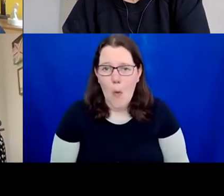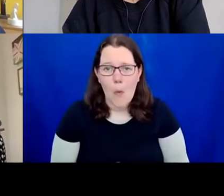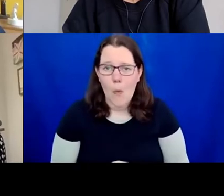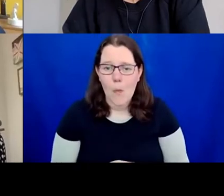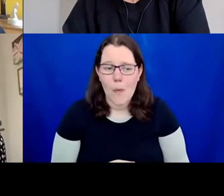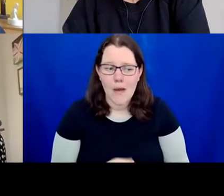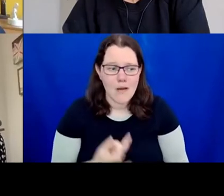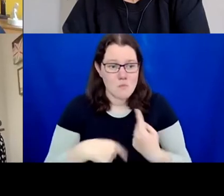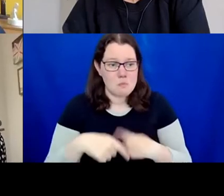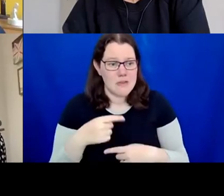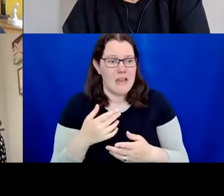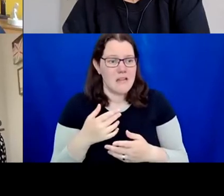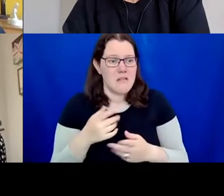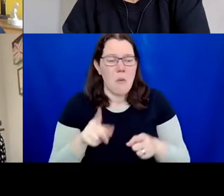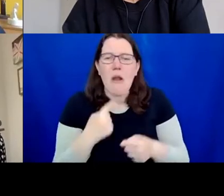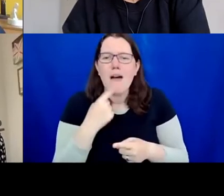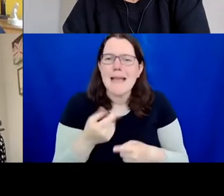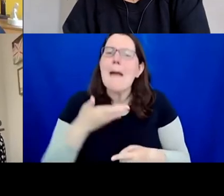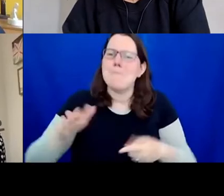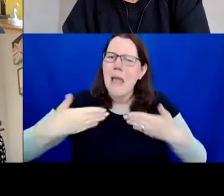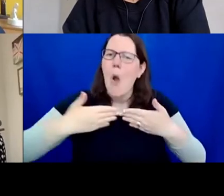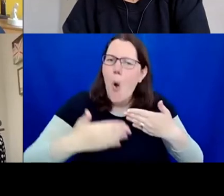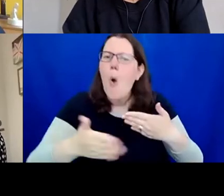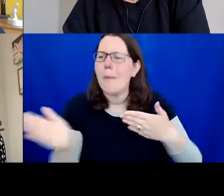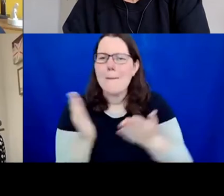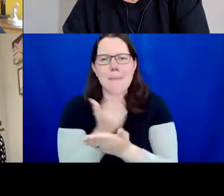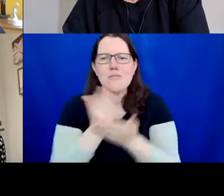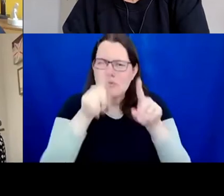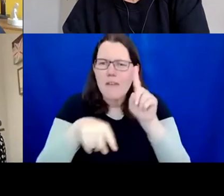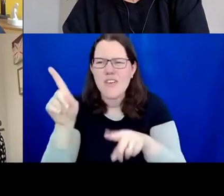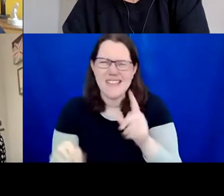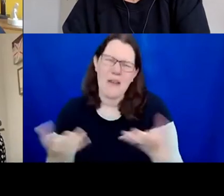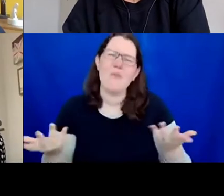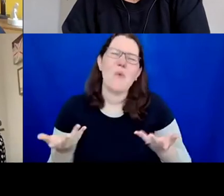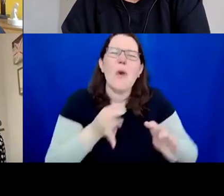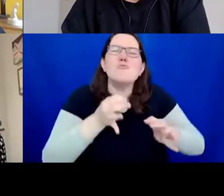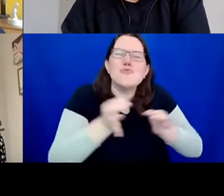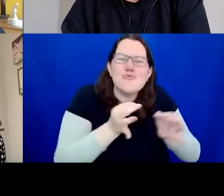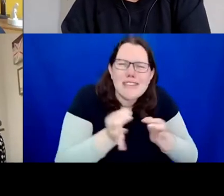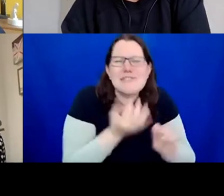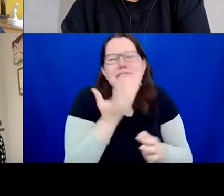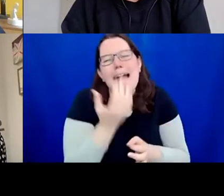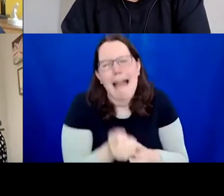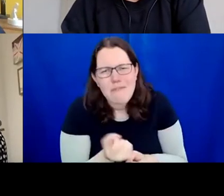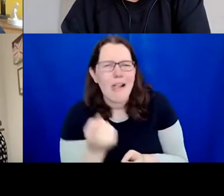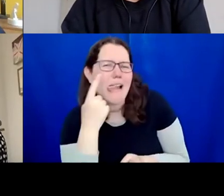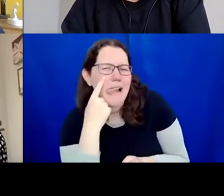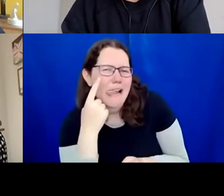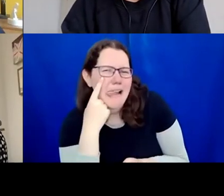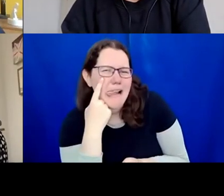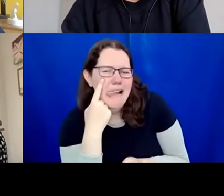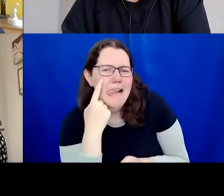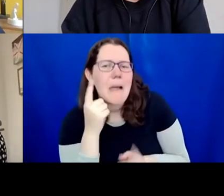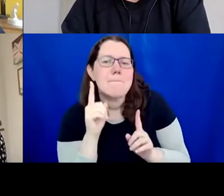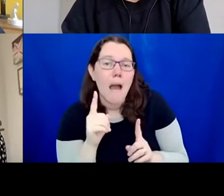gate to increasing diversity. Although, you know, we did have a strategy and we tried, but there's a commitment there. And I would say, you